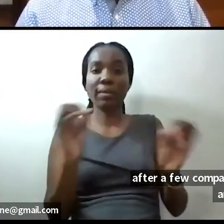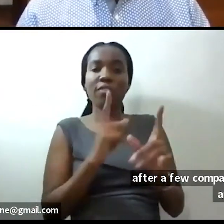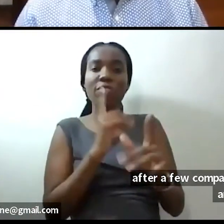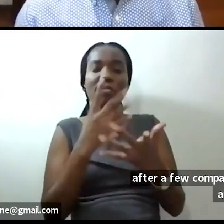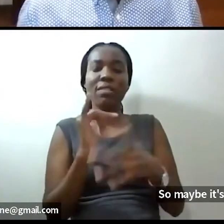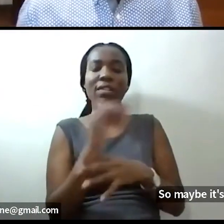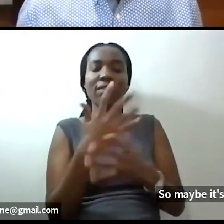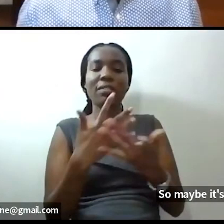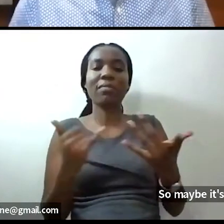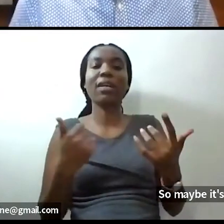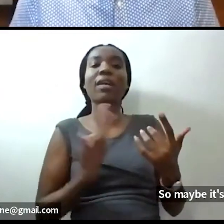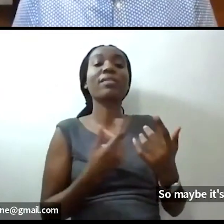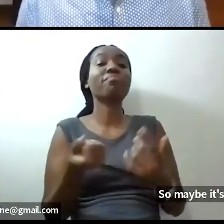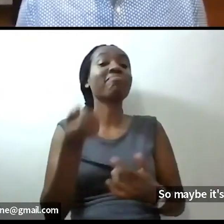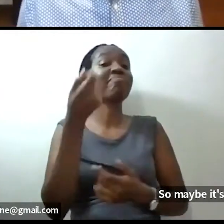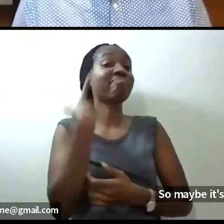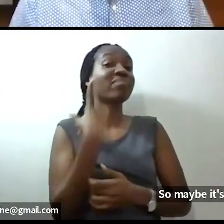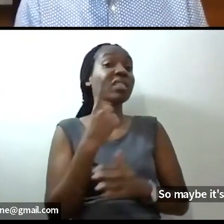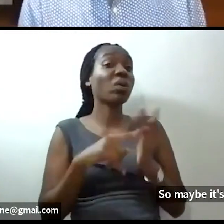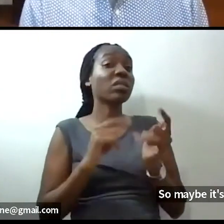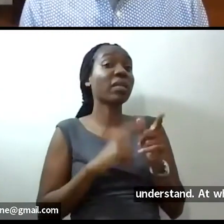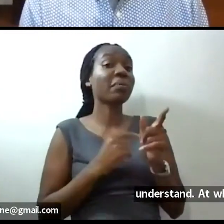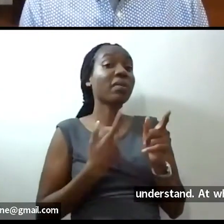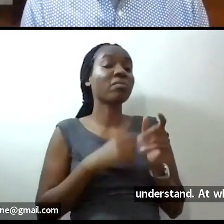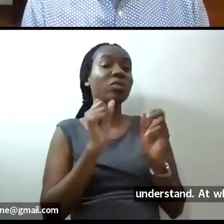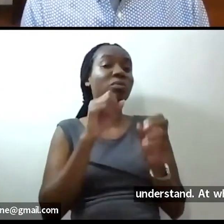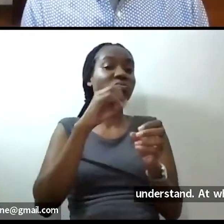point do you invest in stocks, and at what point do you really invest in